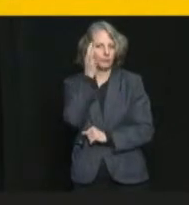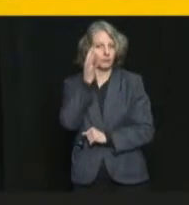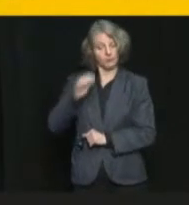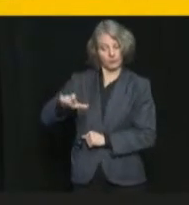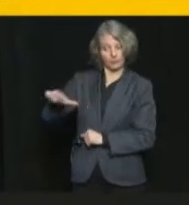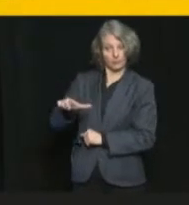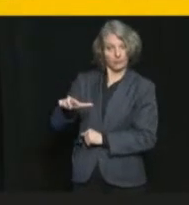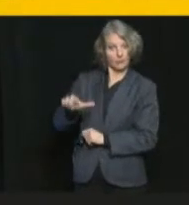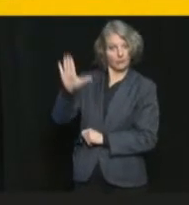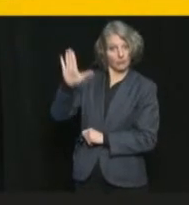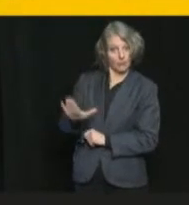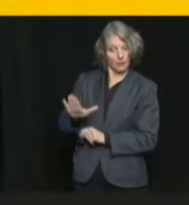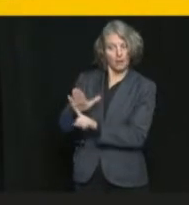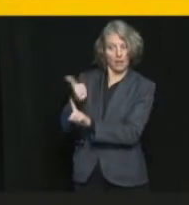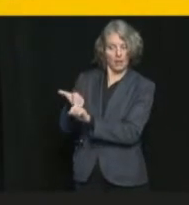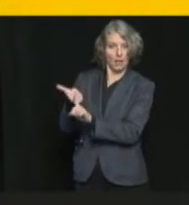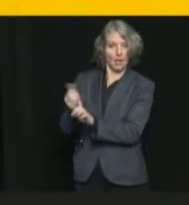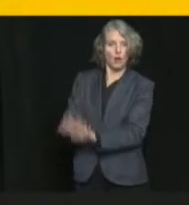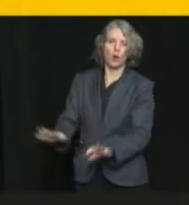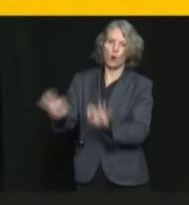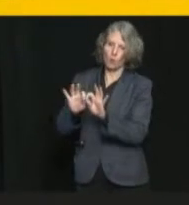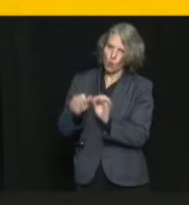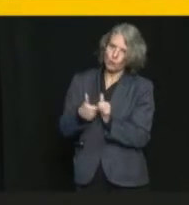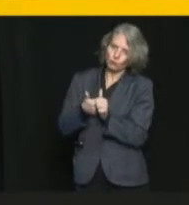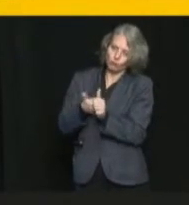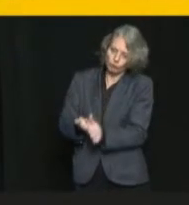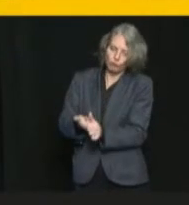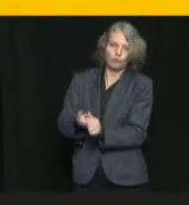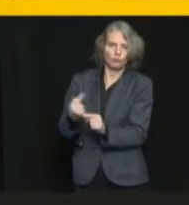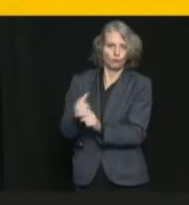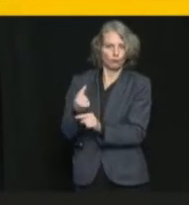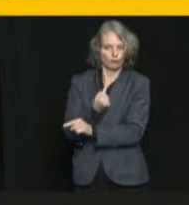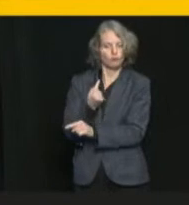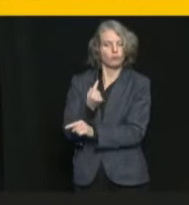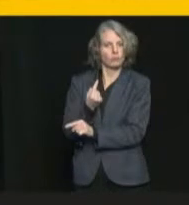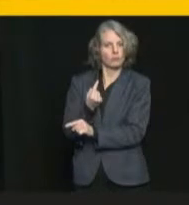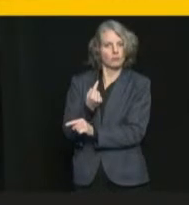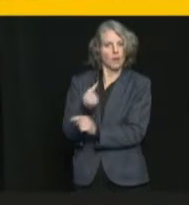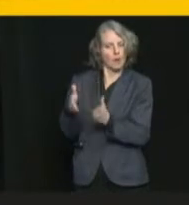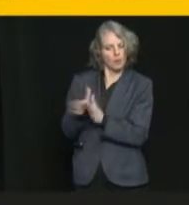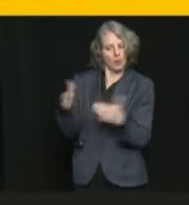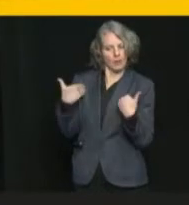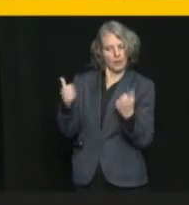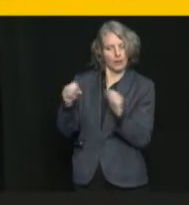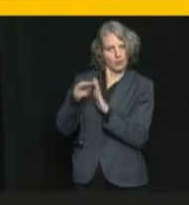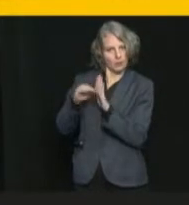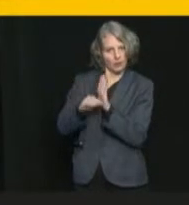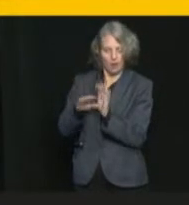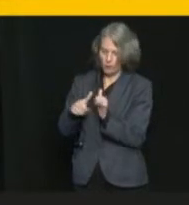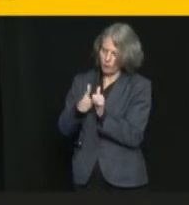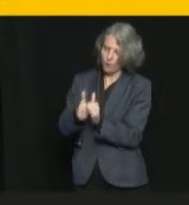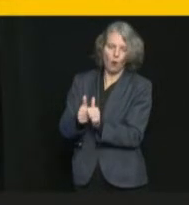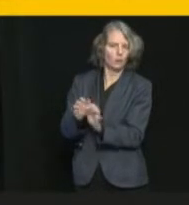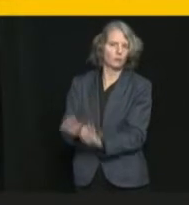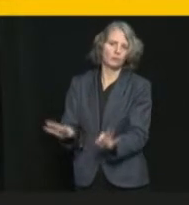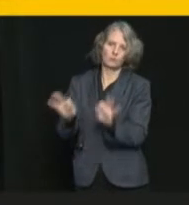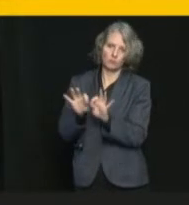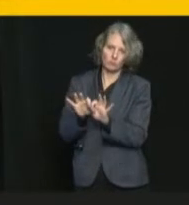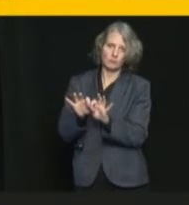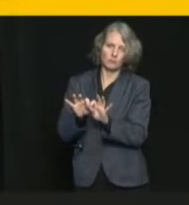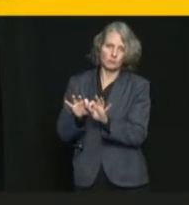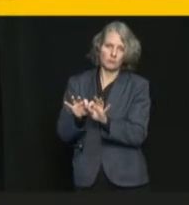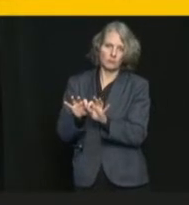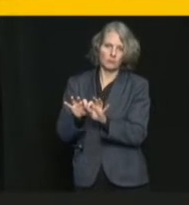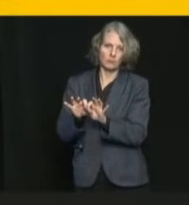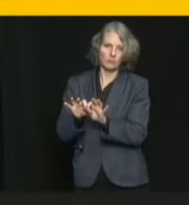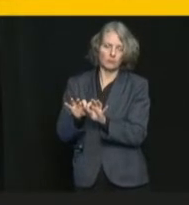very important for people to continue to follow public health directives and measures